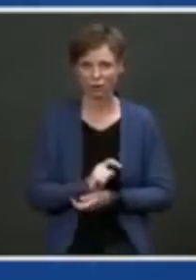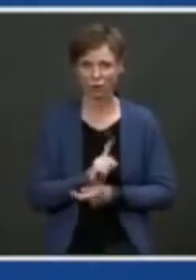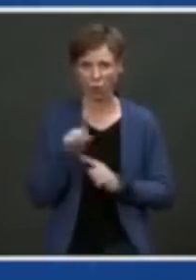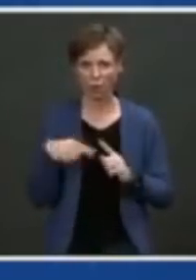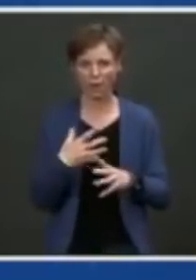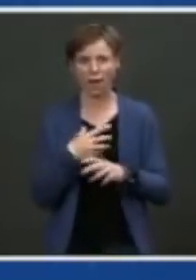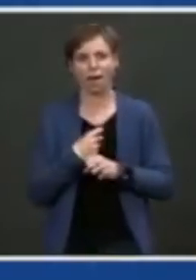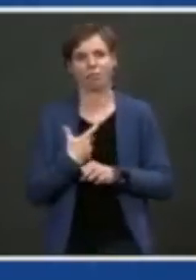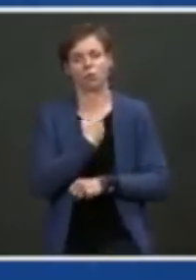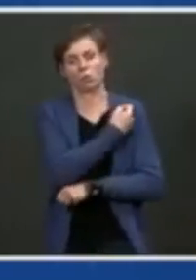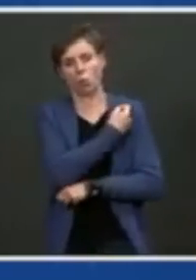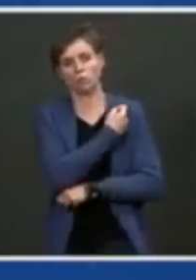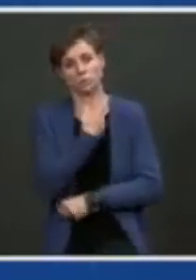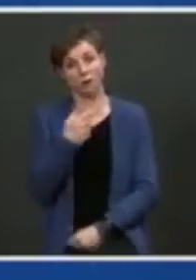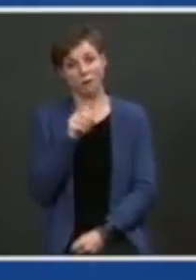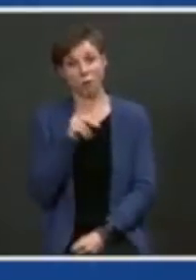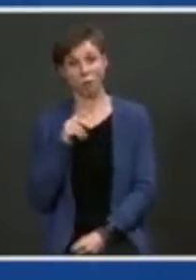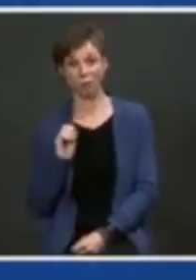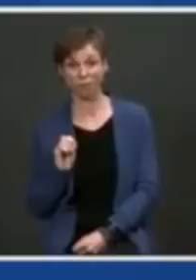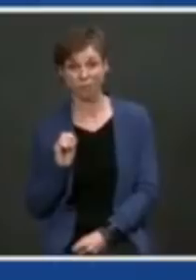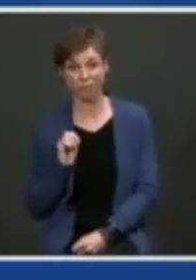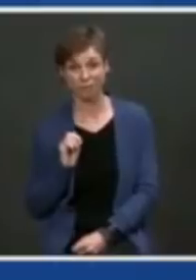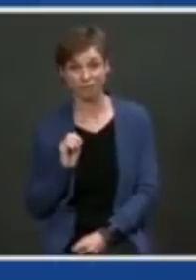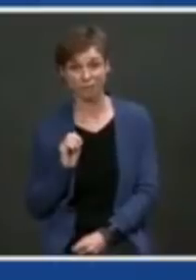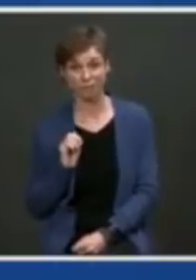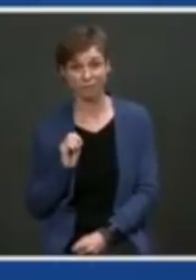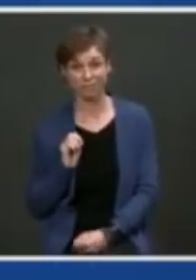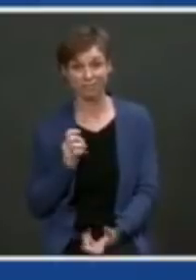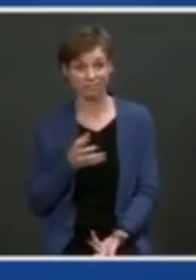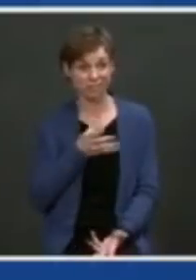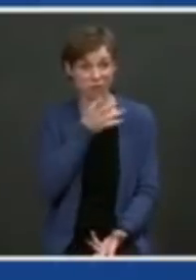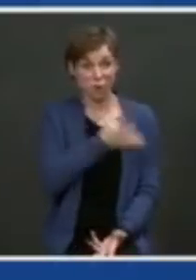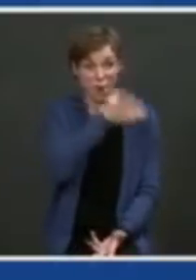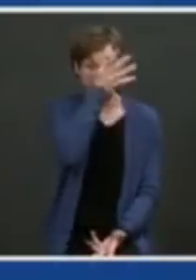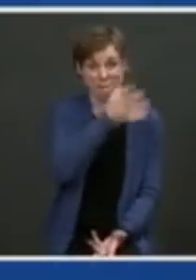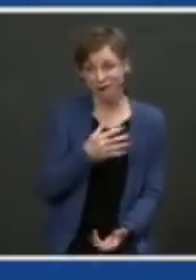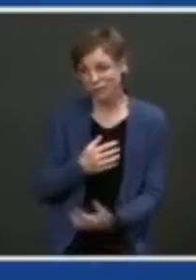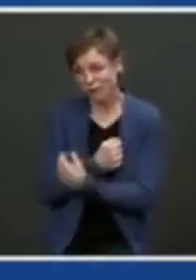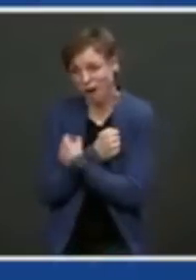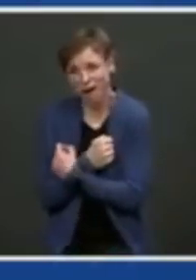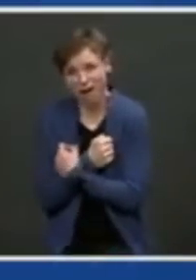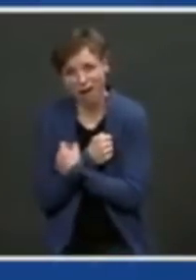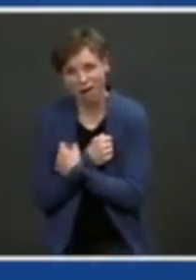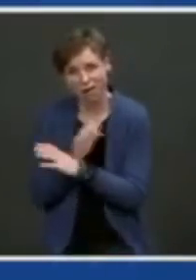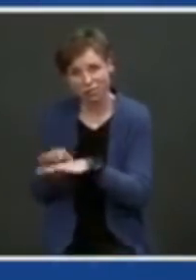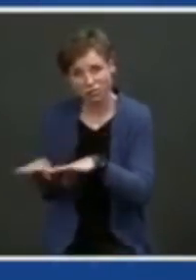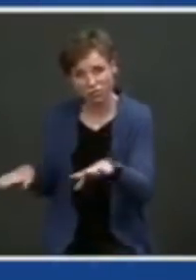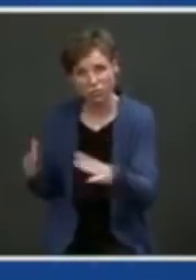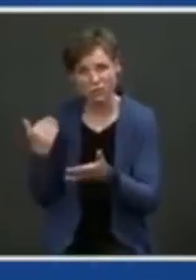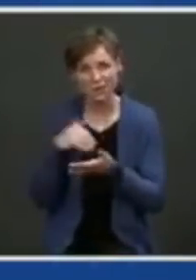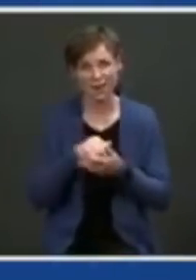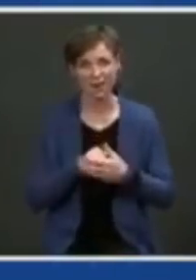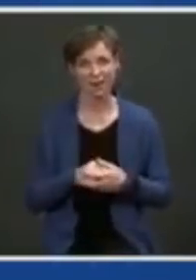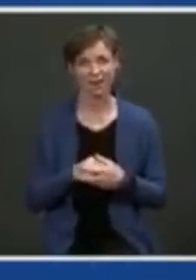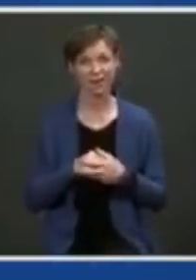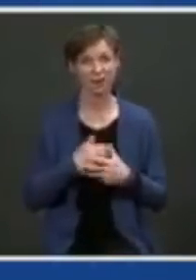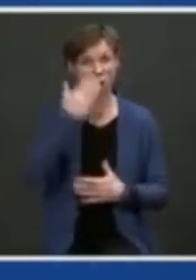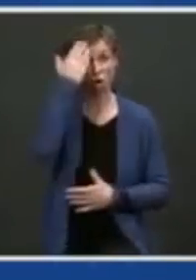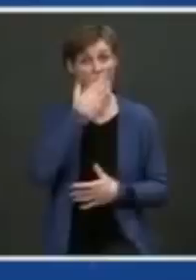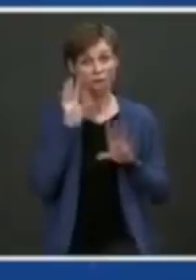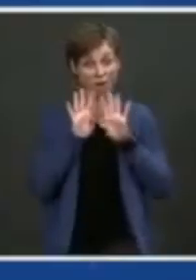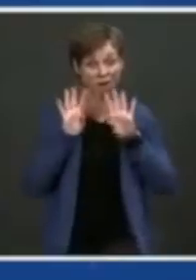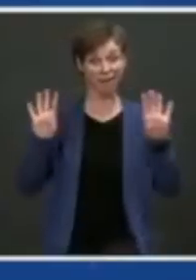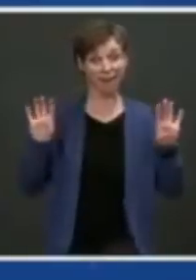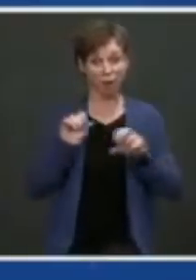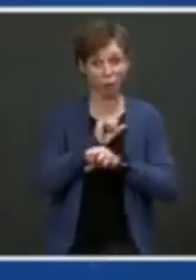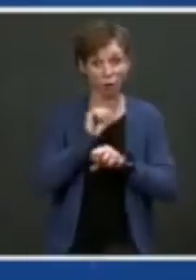hope. Grandparents can hug their grandchildren again. Frontline workers who can show up at their